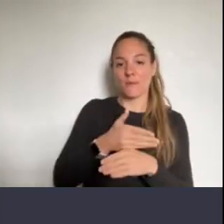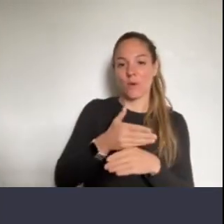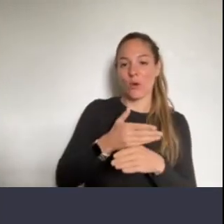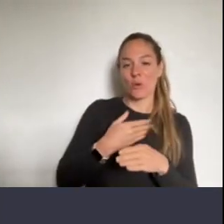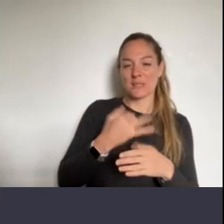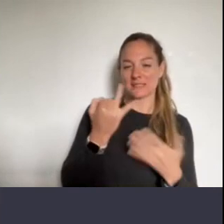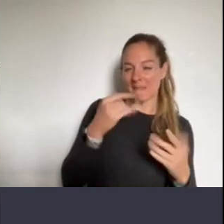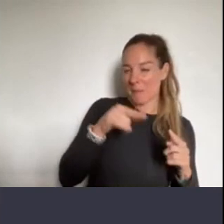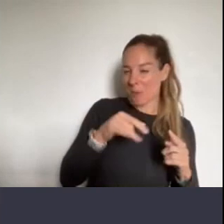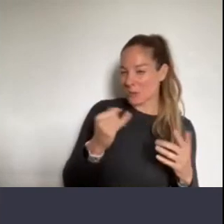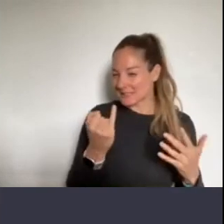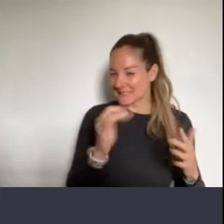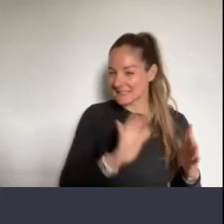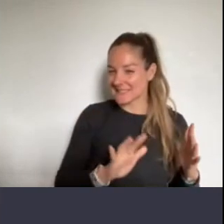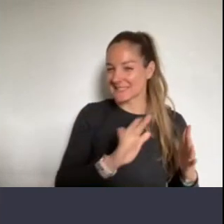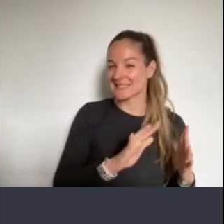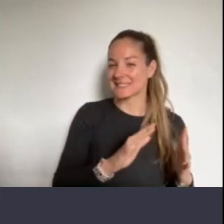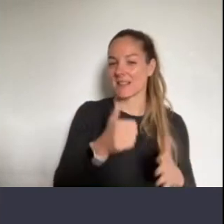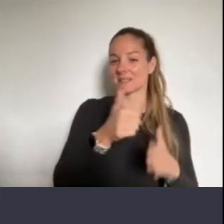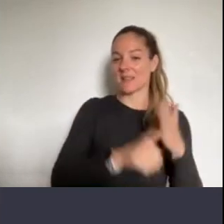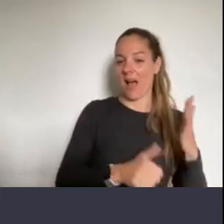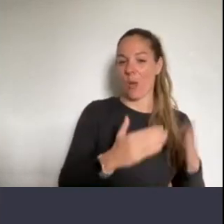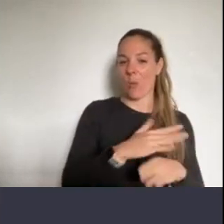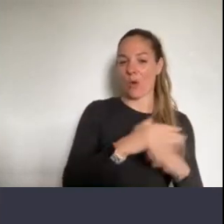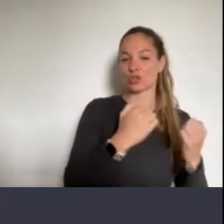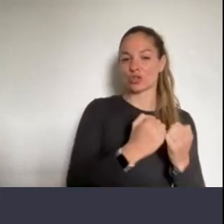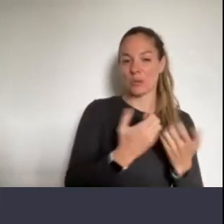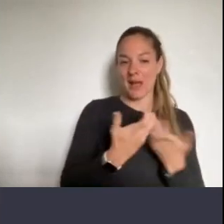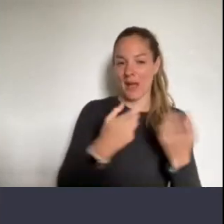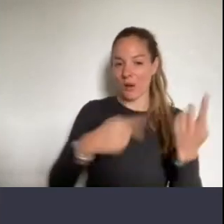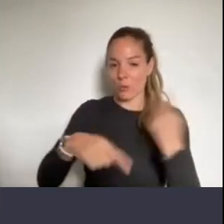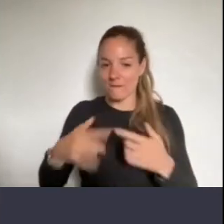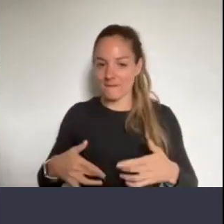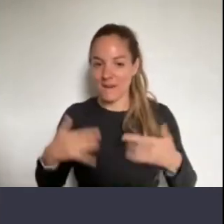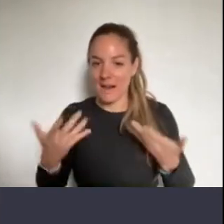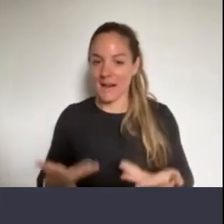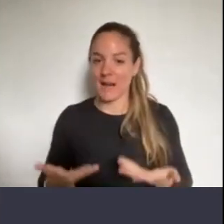beginning of the Menti bit of our workshop. How are we feeling now?